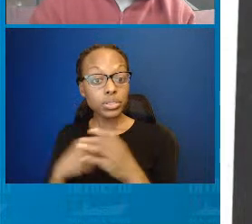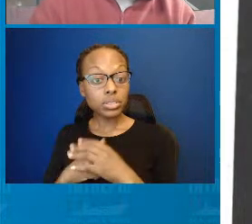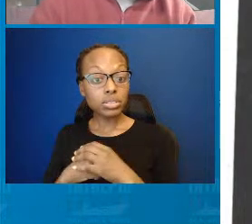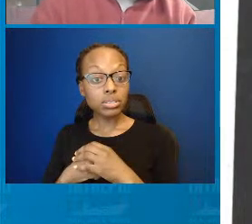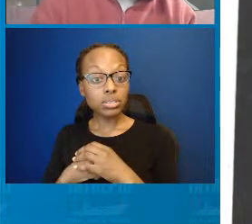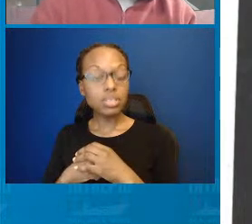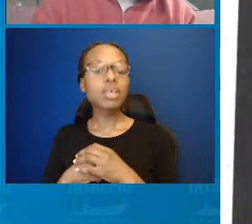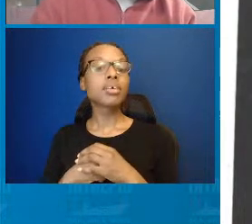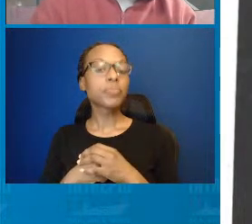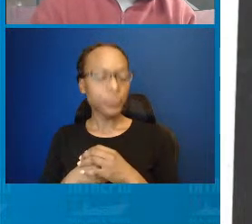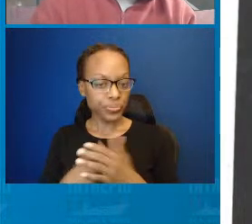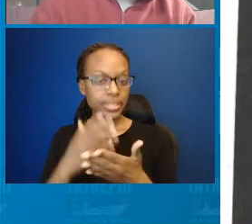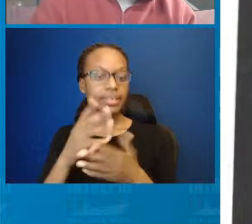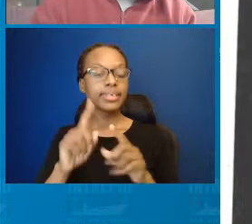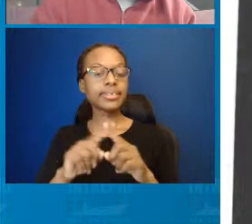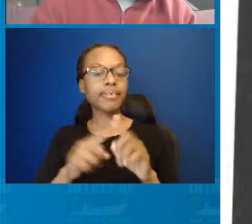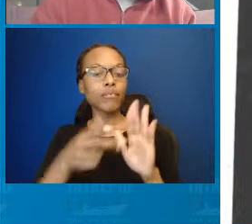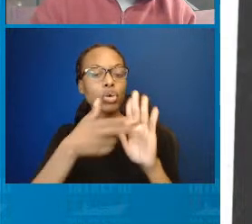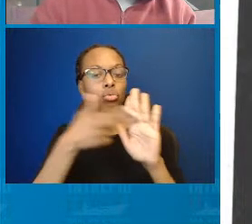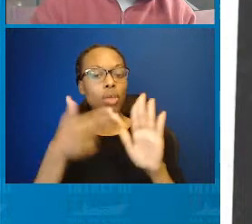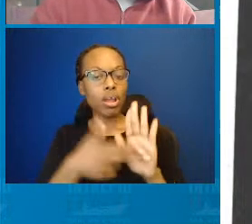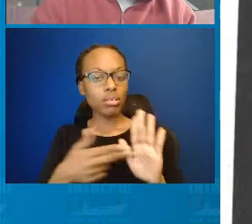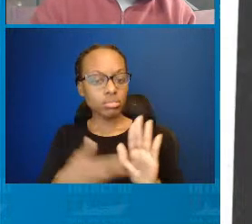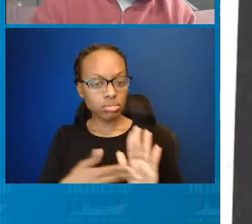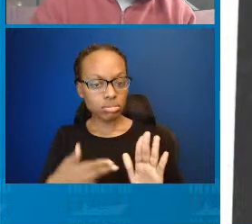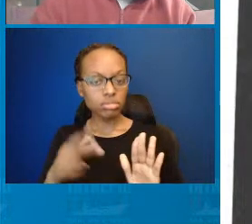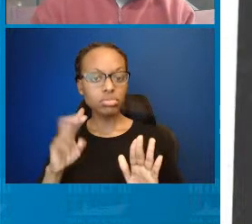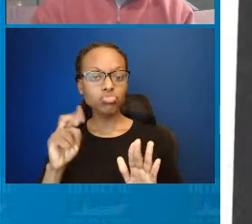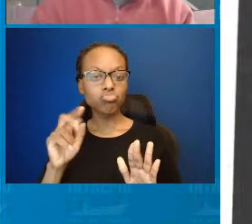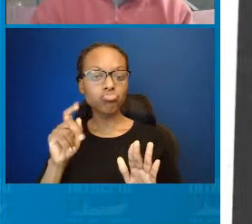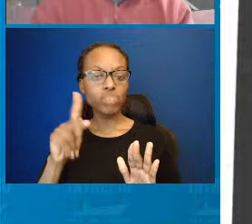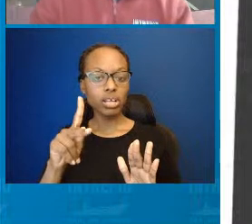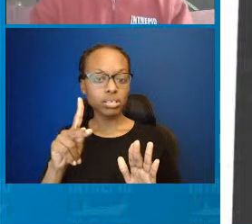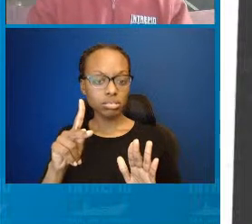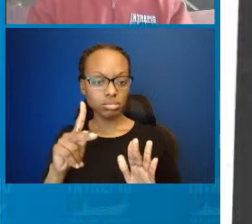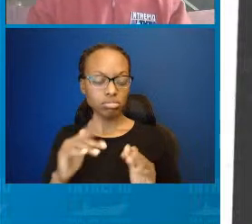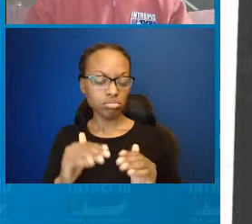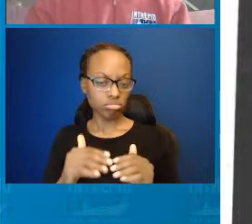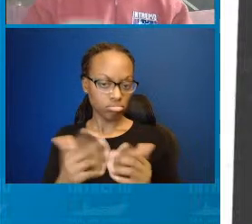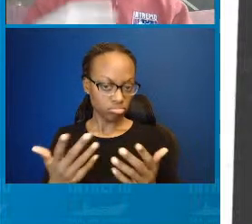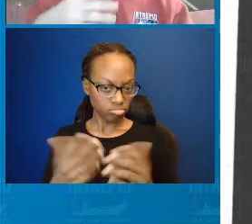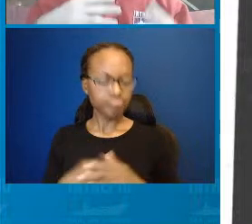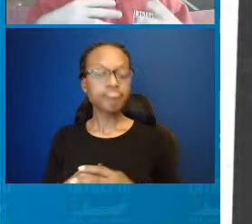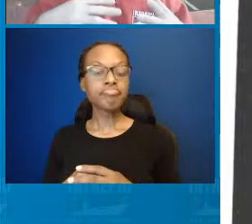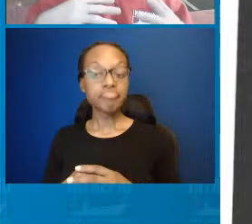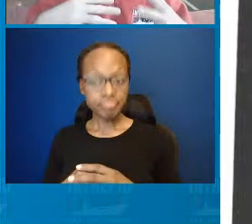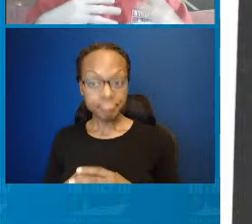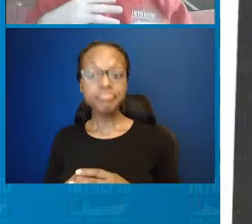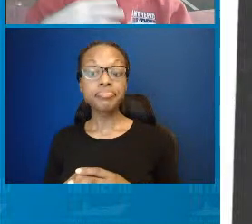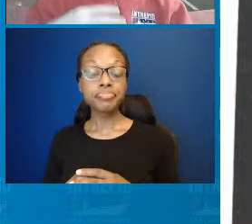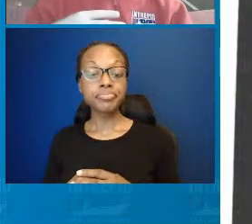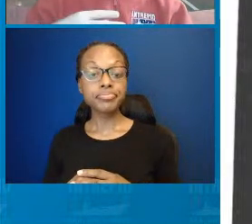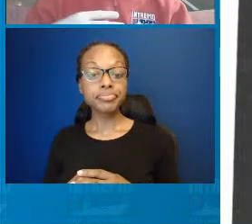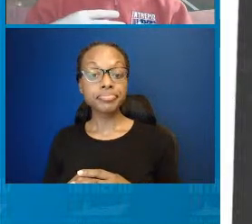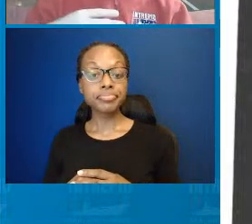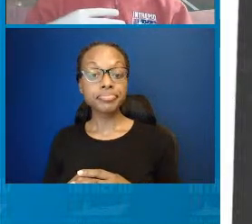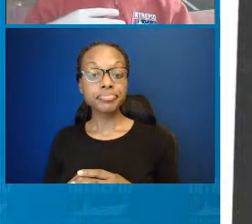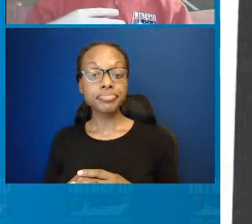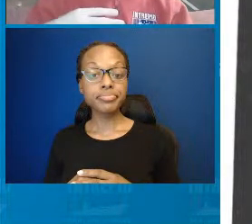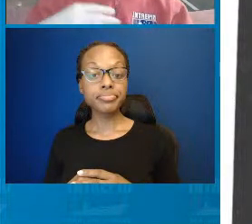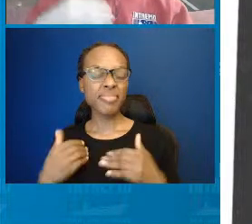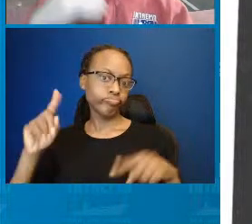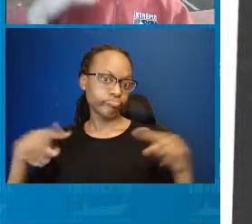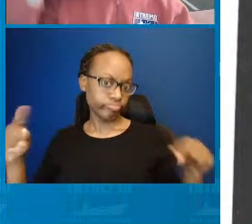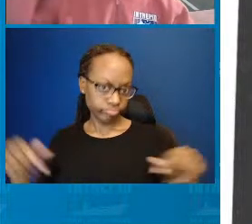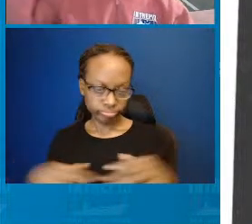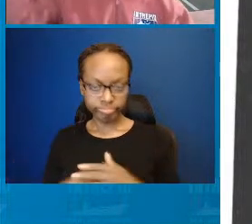What were some of the different ranks of the men that served on the ship? Yeah, so you would have quite a variety. So you